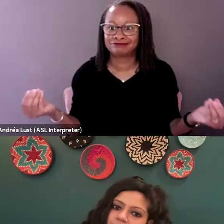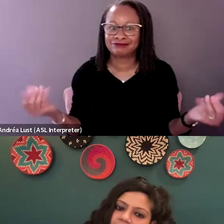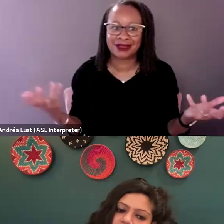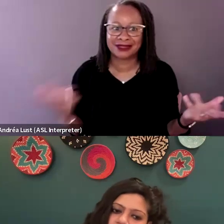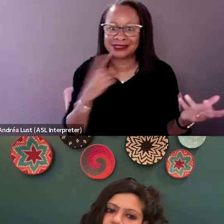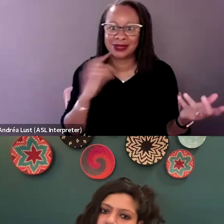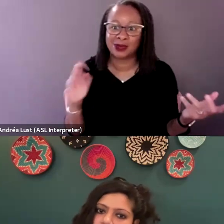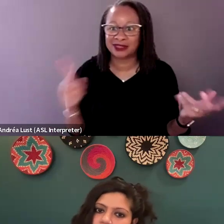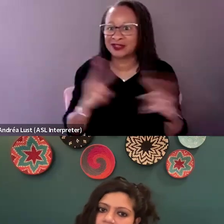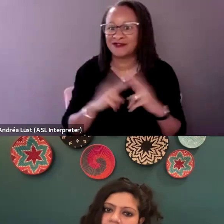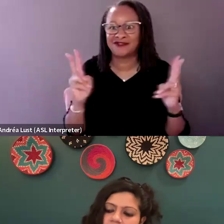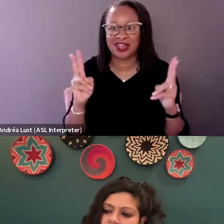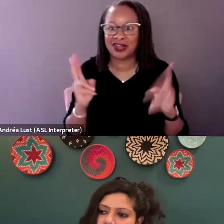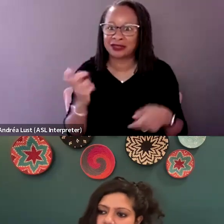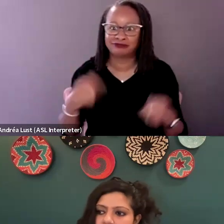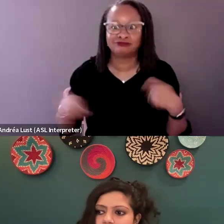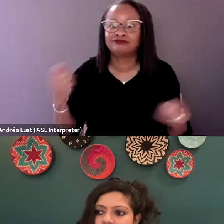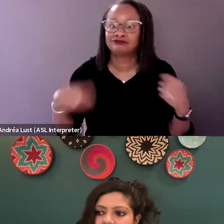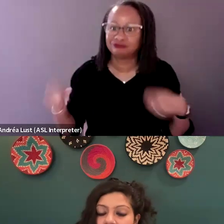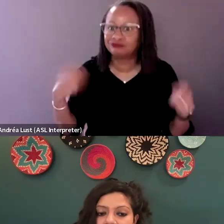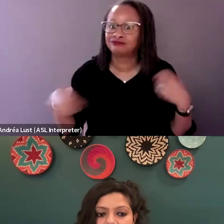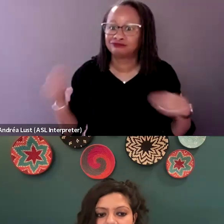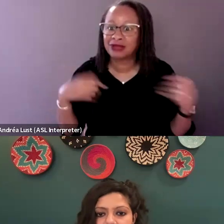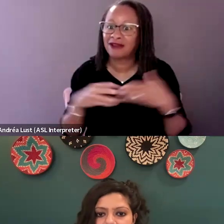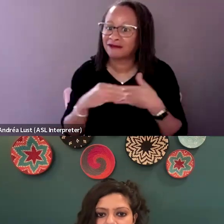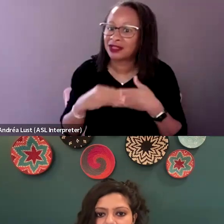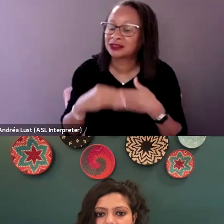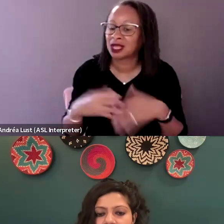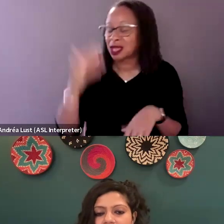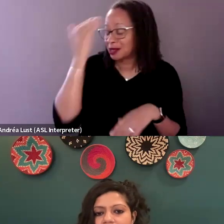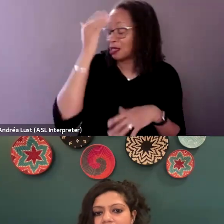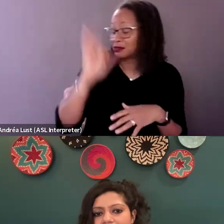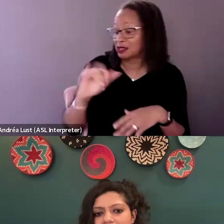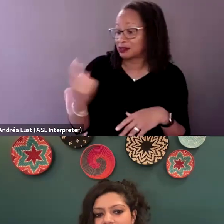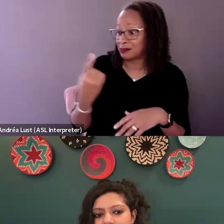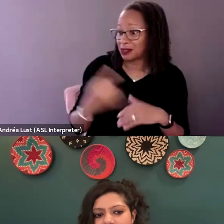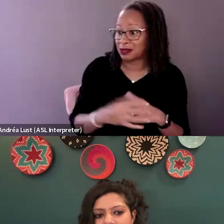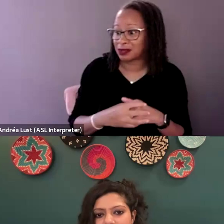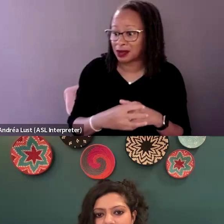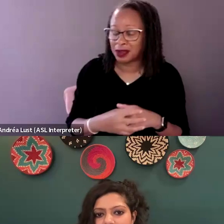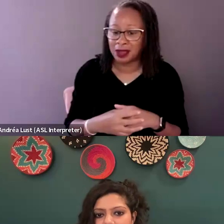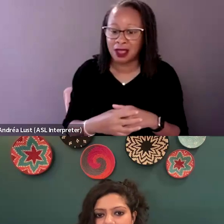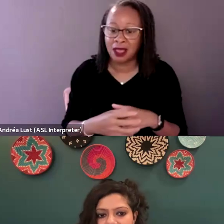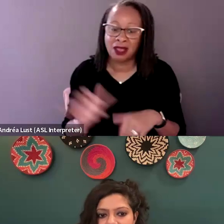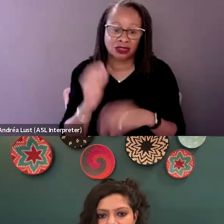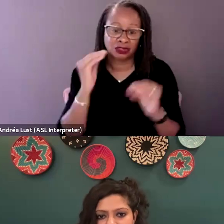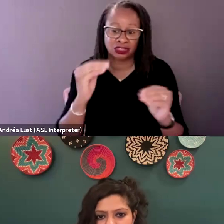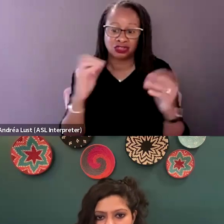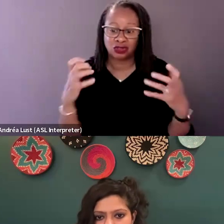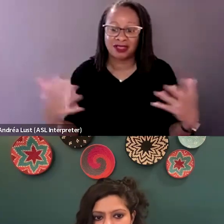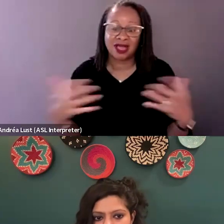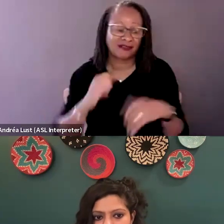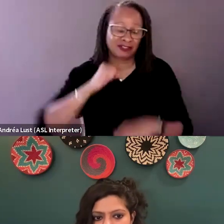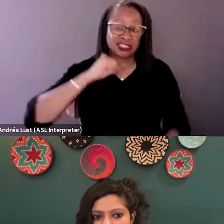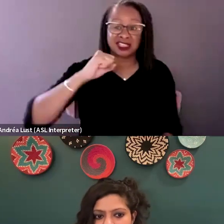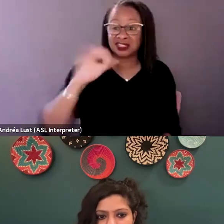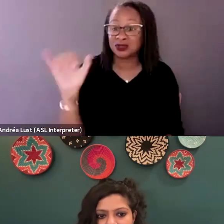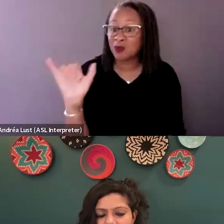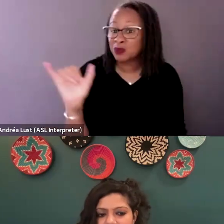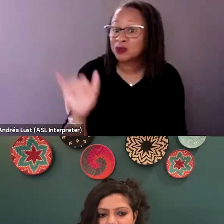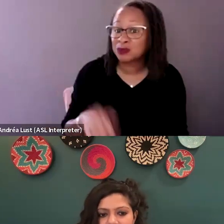it's always better to get into co-production once you have kind of strengthened the film in terms of both the filmmaking, what